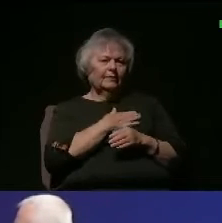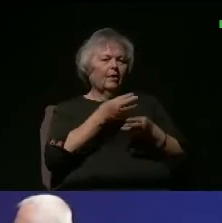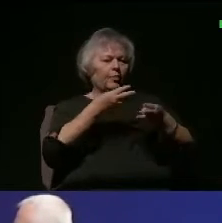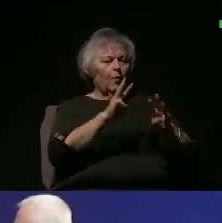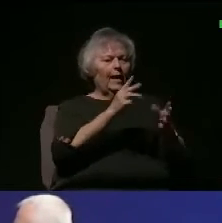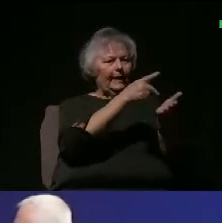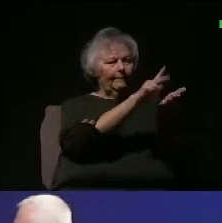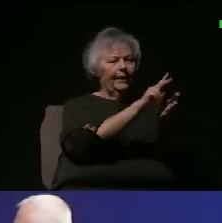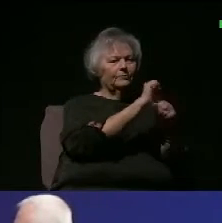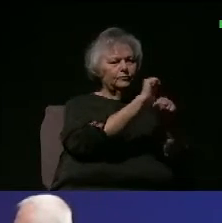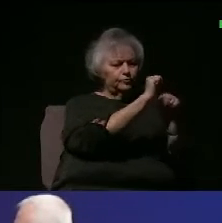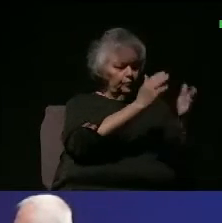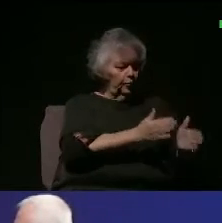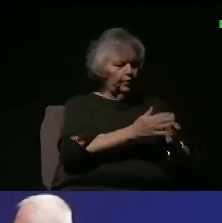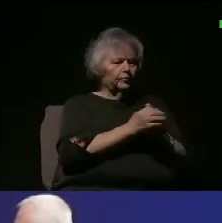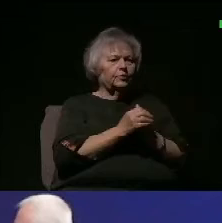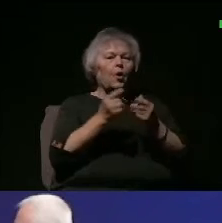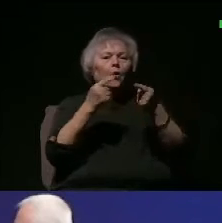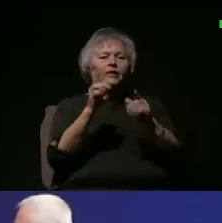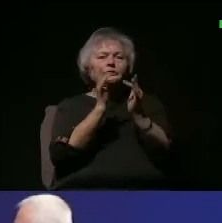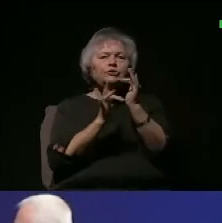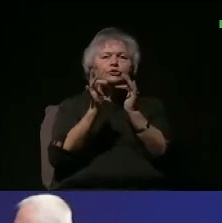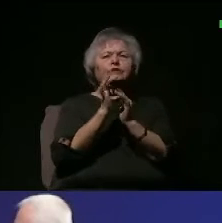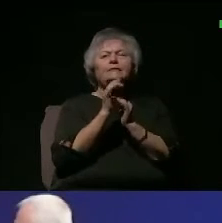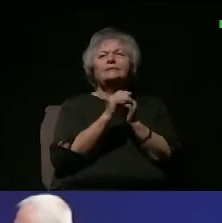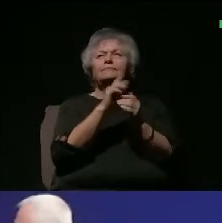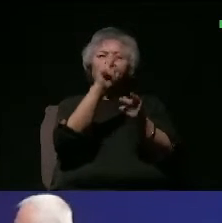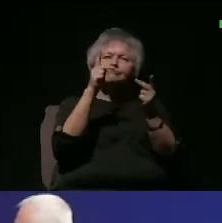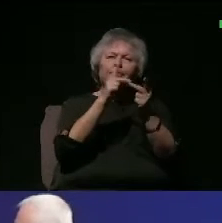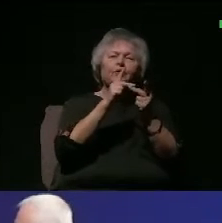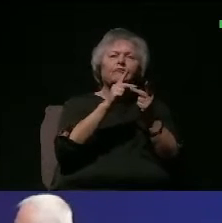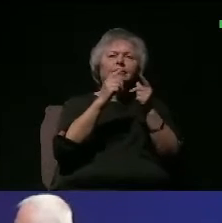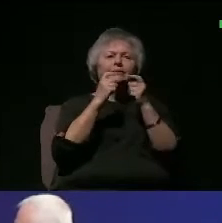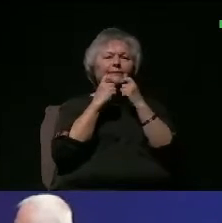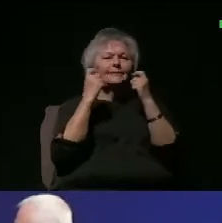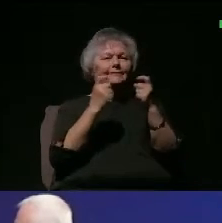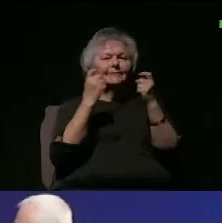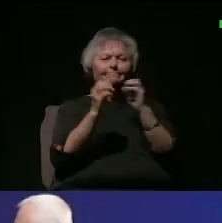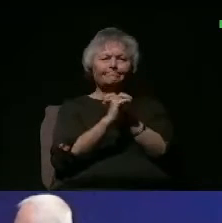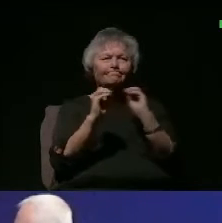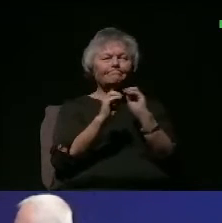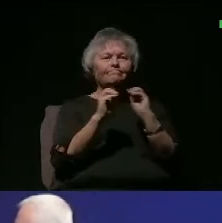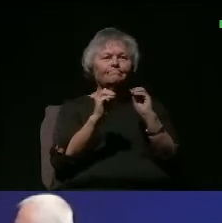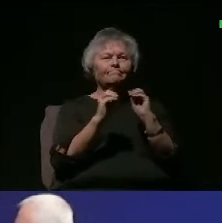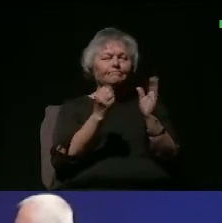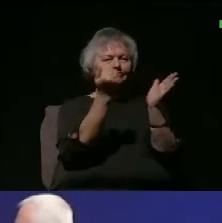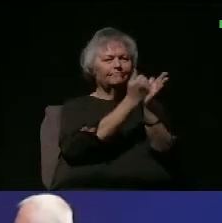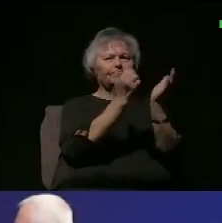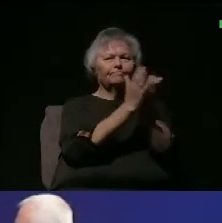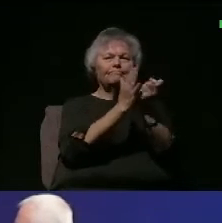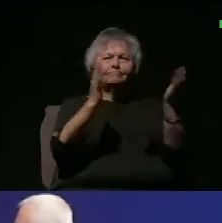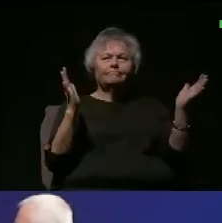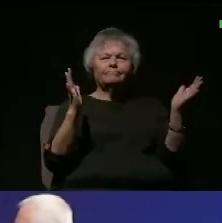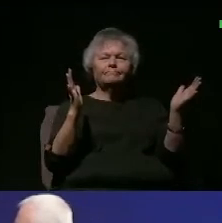That's the beautiful thing here. When Jesus, the perfect, sinless Son of God, was nailed to the cross because of our sin, God